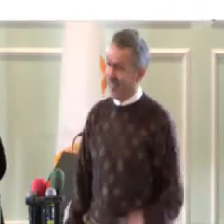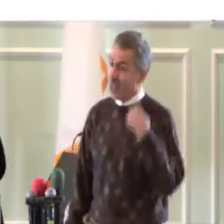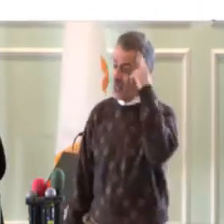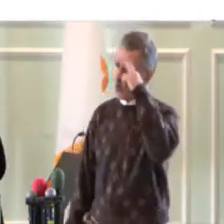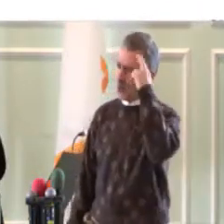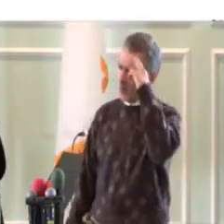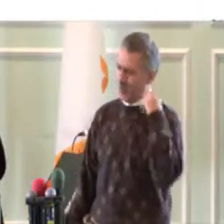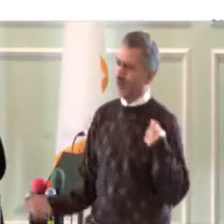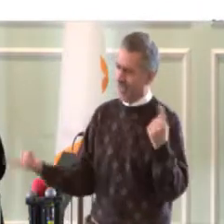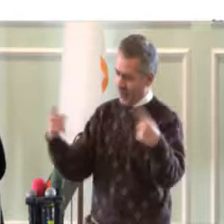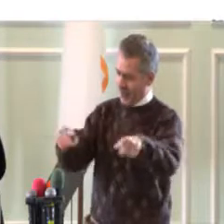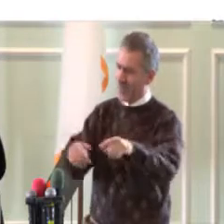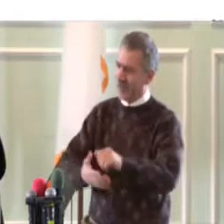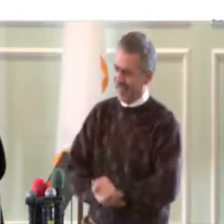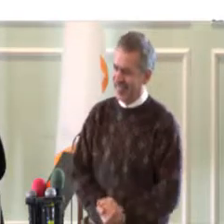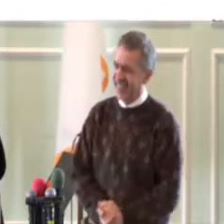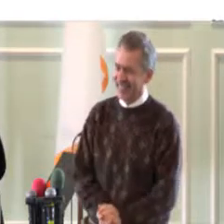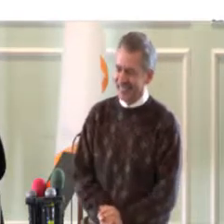that.